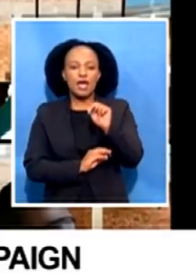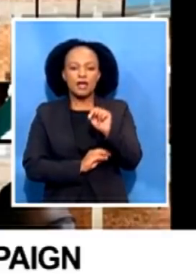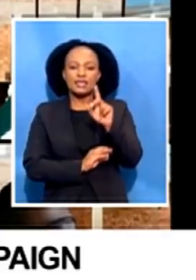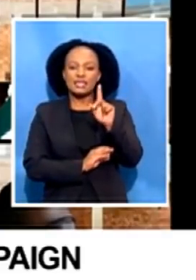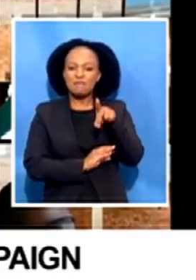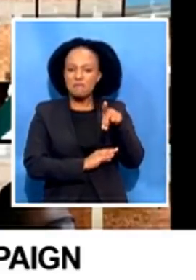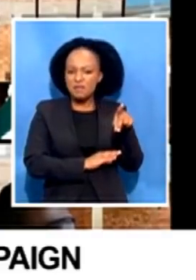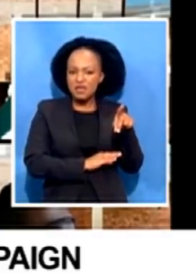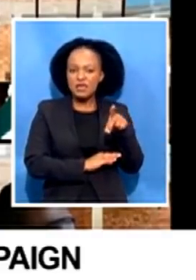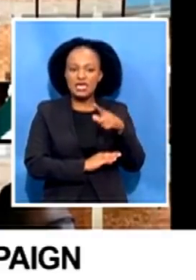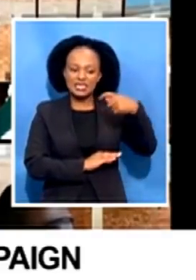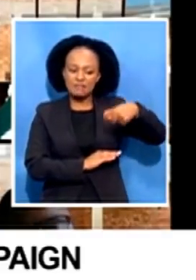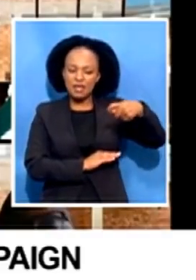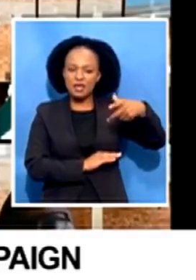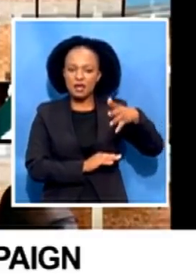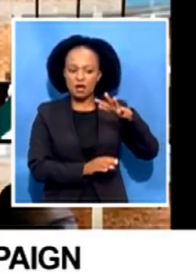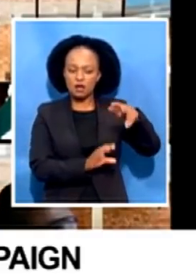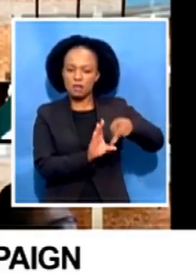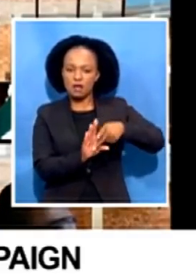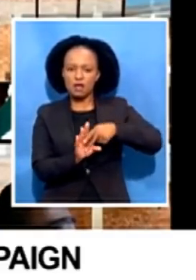support the public protector.